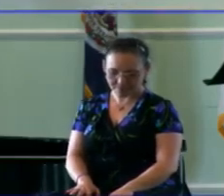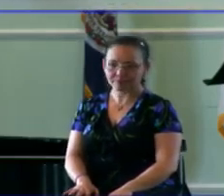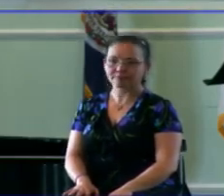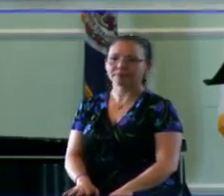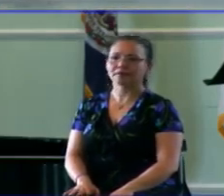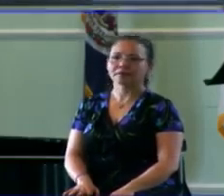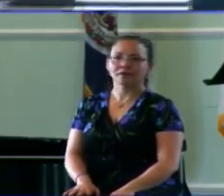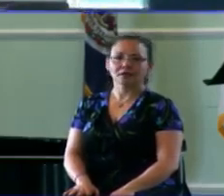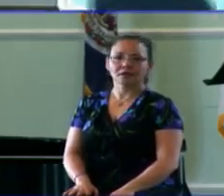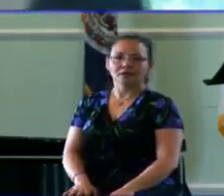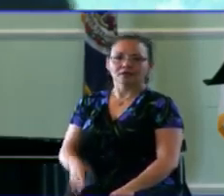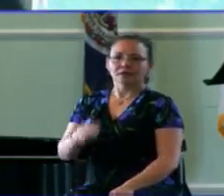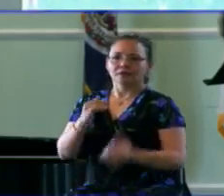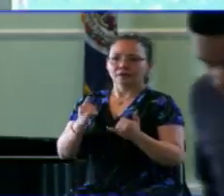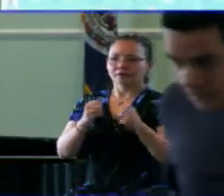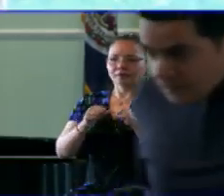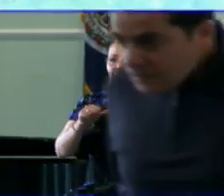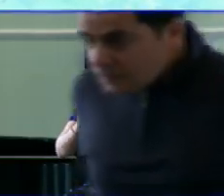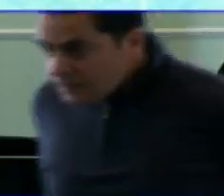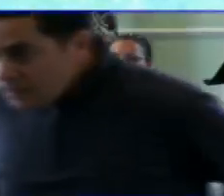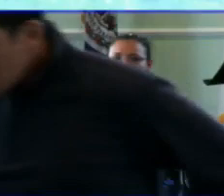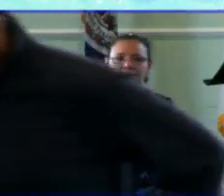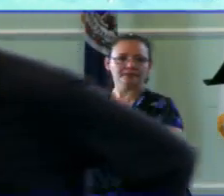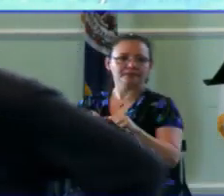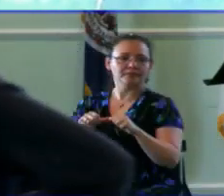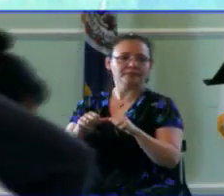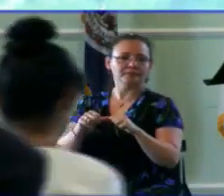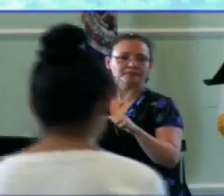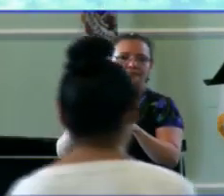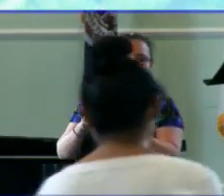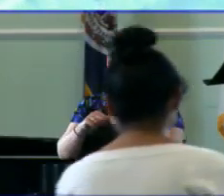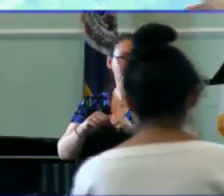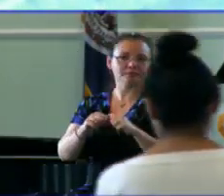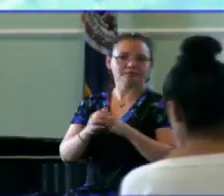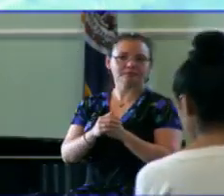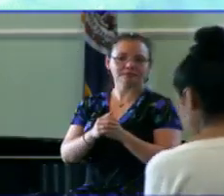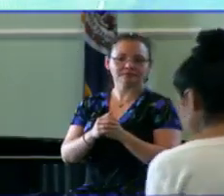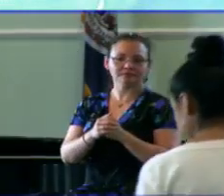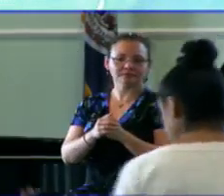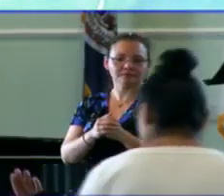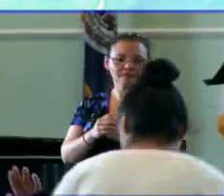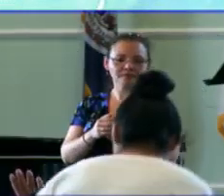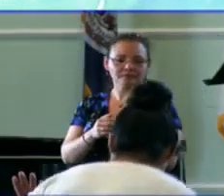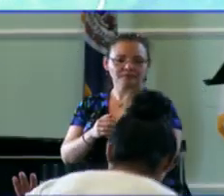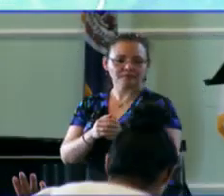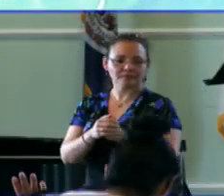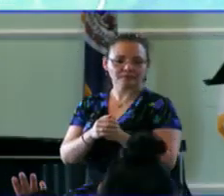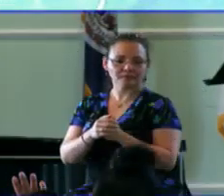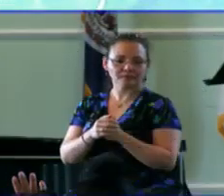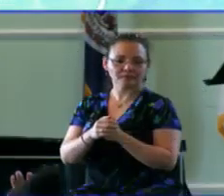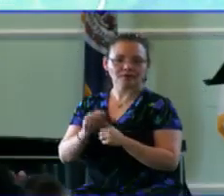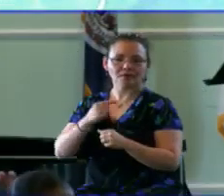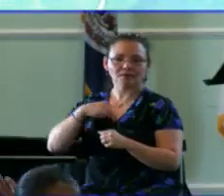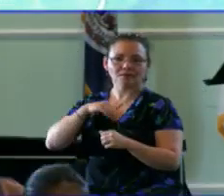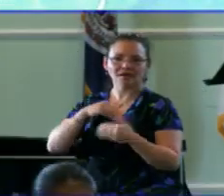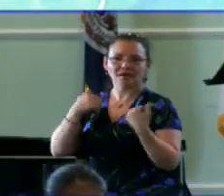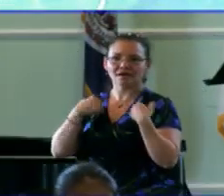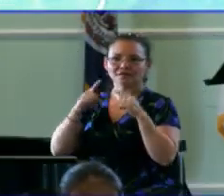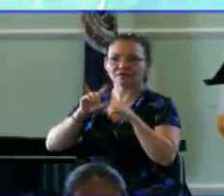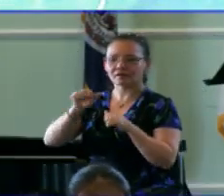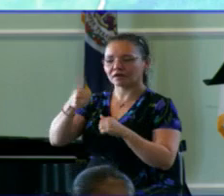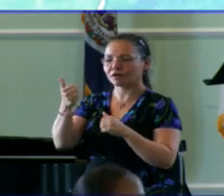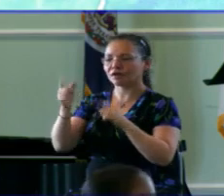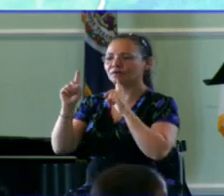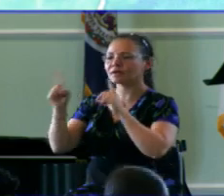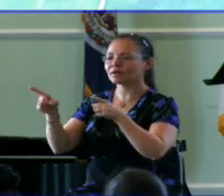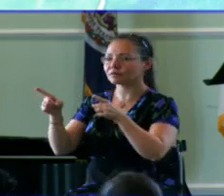All right, we'll continue with our program as is listed in the bulletin. Before I forget, we do have another announcement,